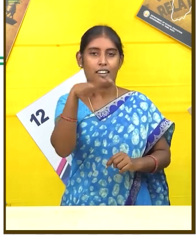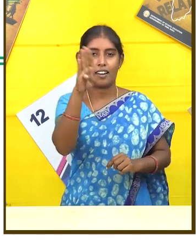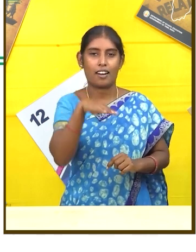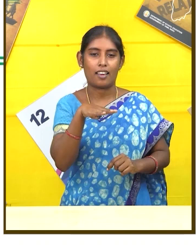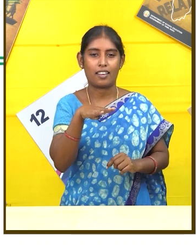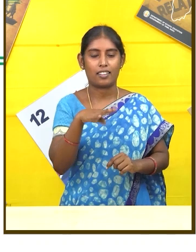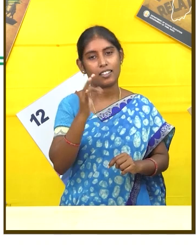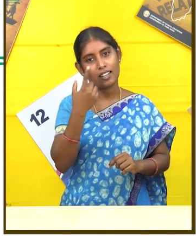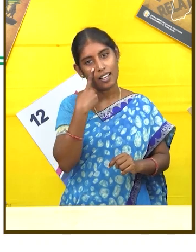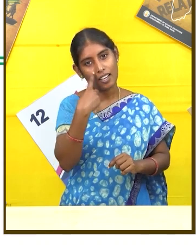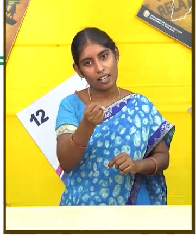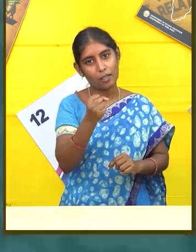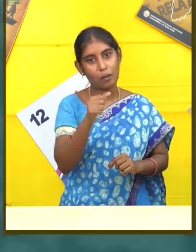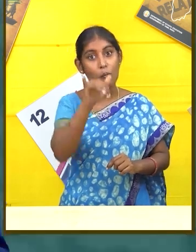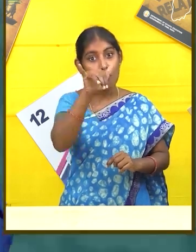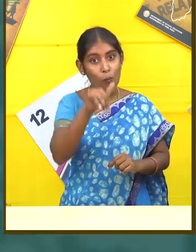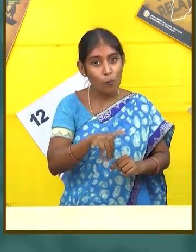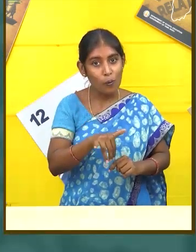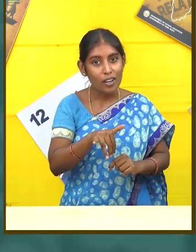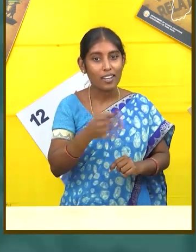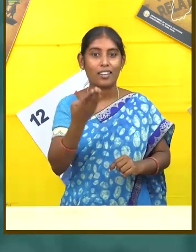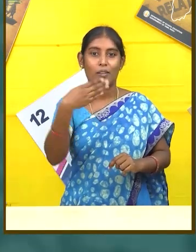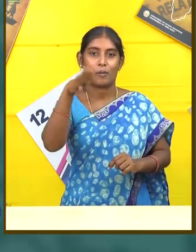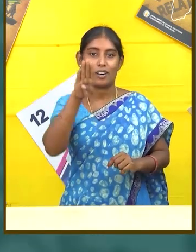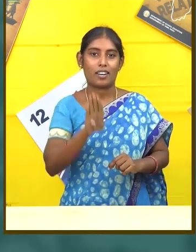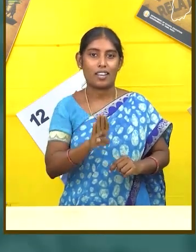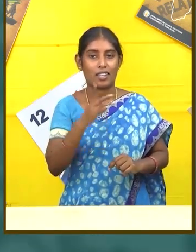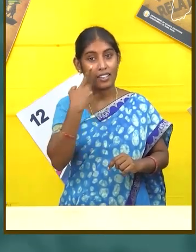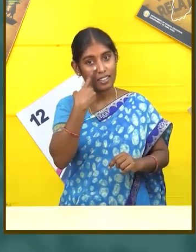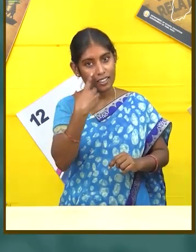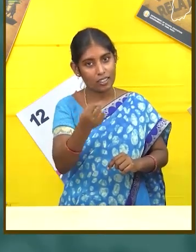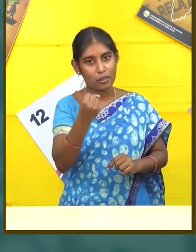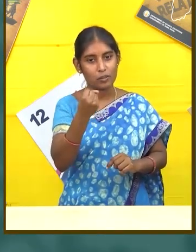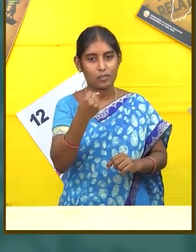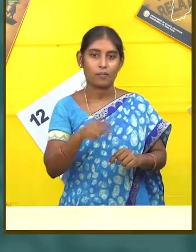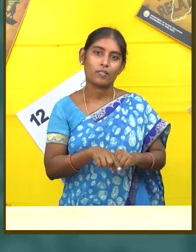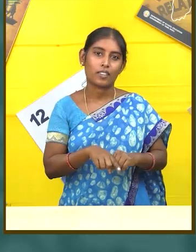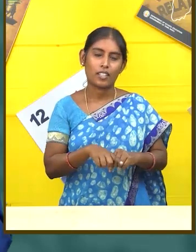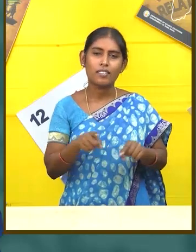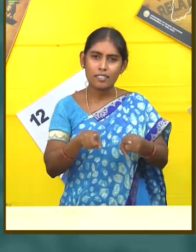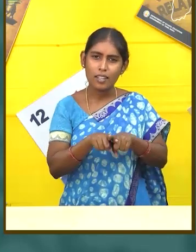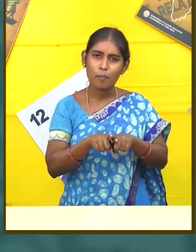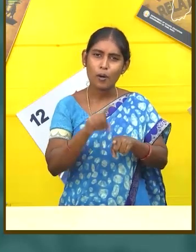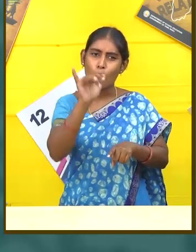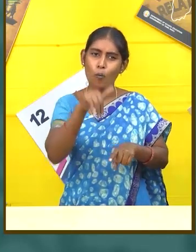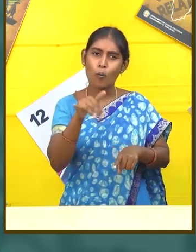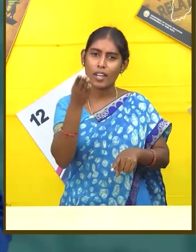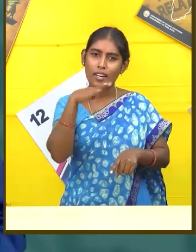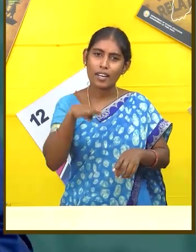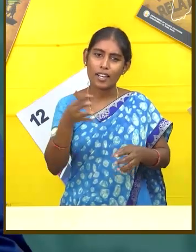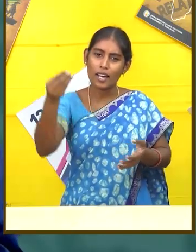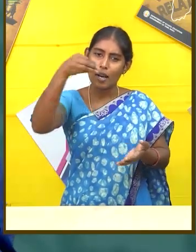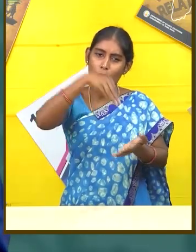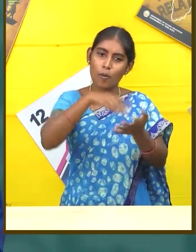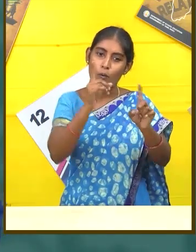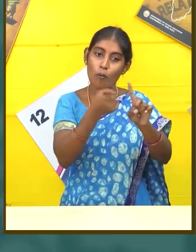by 2 is 9. So we got the value of y. So that value of y should be substituted in the equation 1 to get the